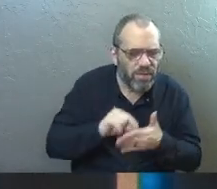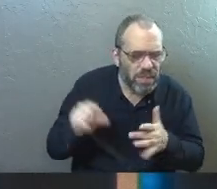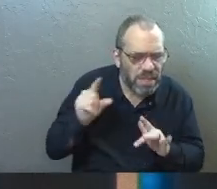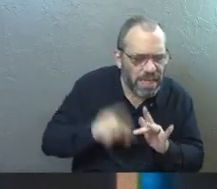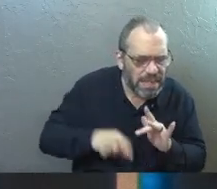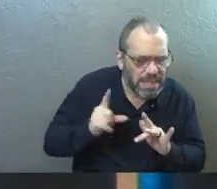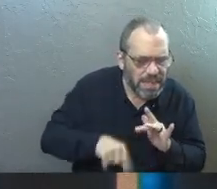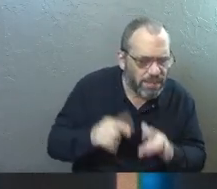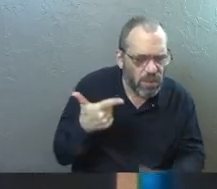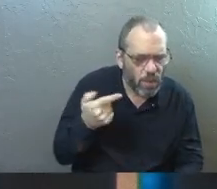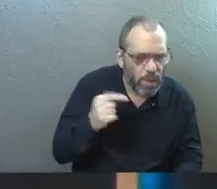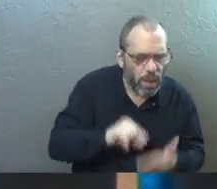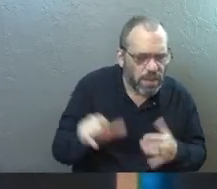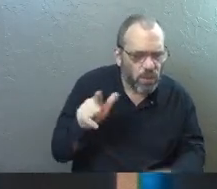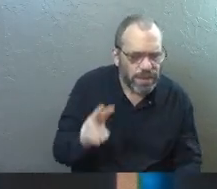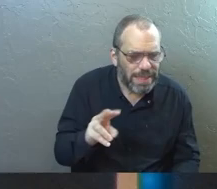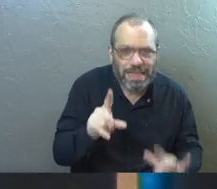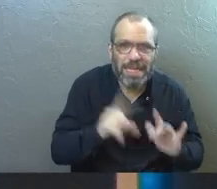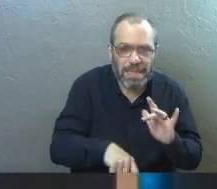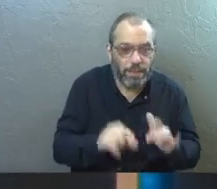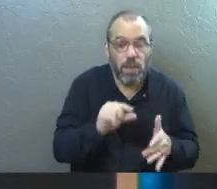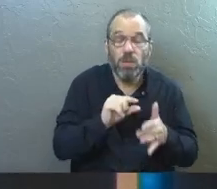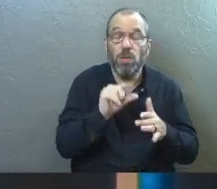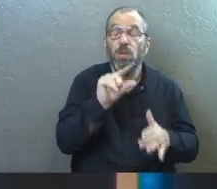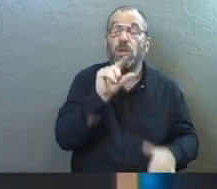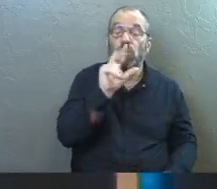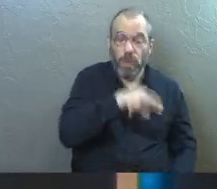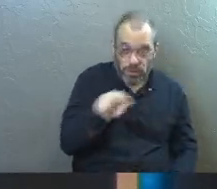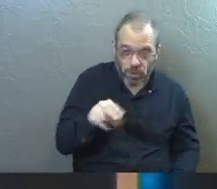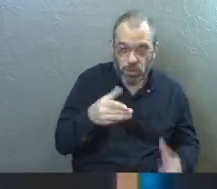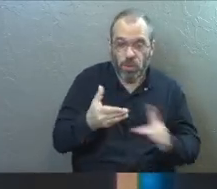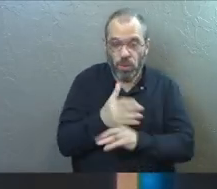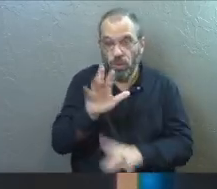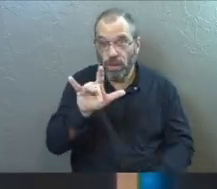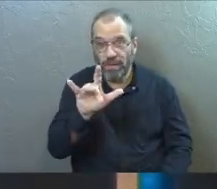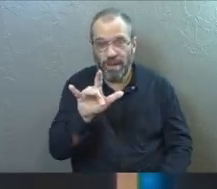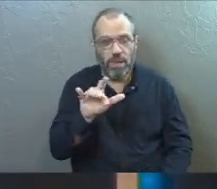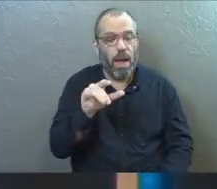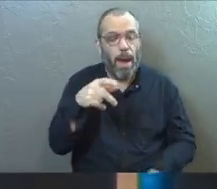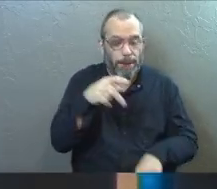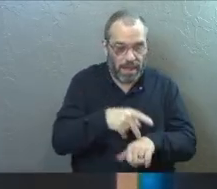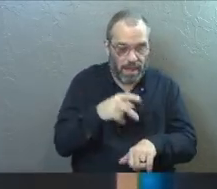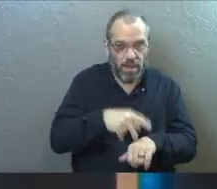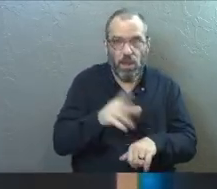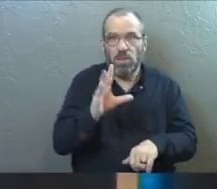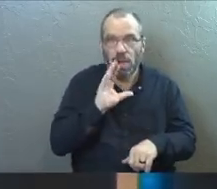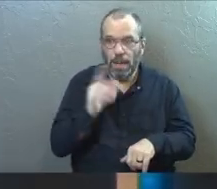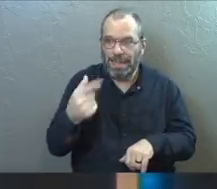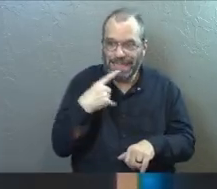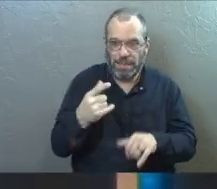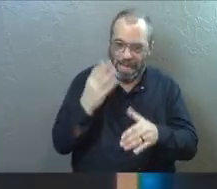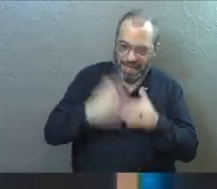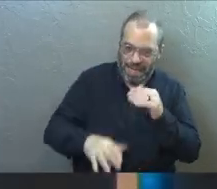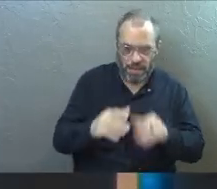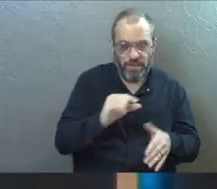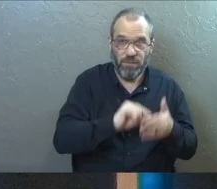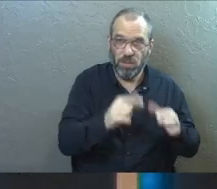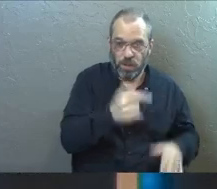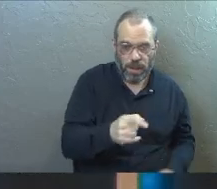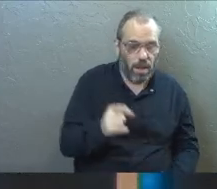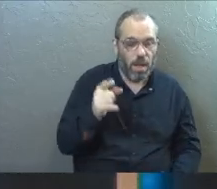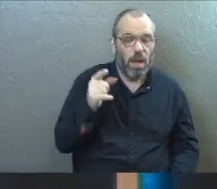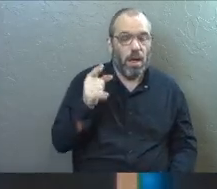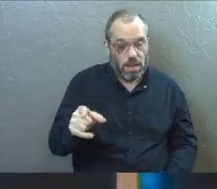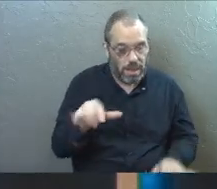verses there between 21 and 26. So 22 through 25 is Peter talking about what he says at the end of 21. He